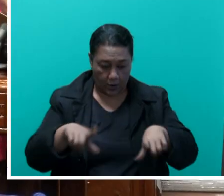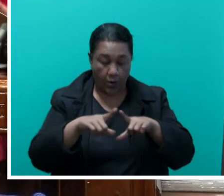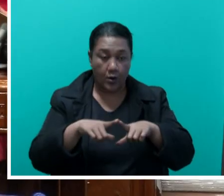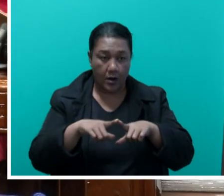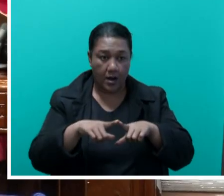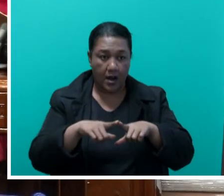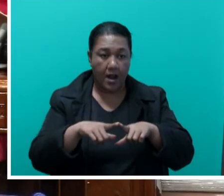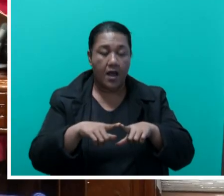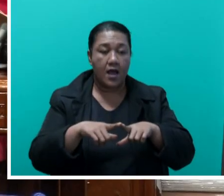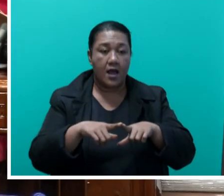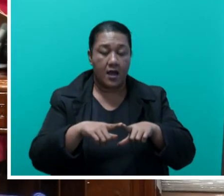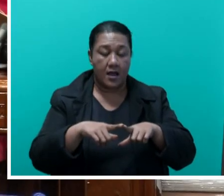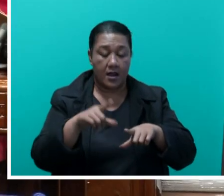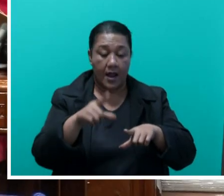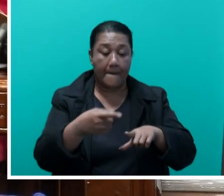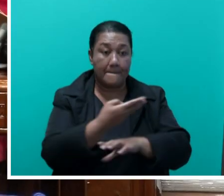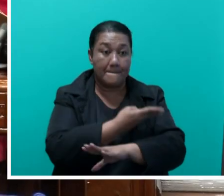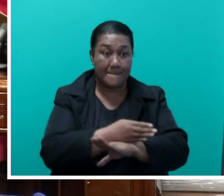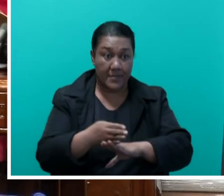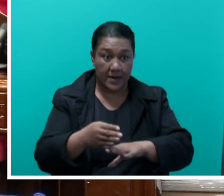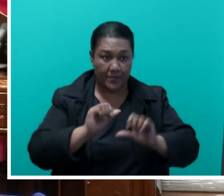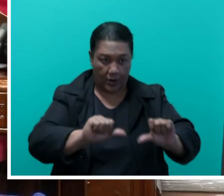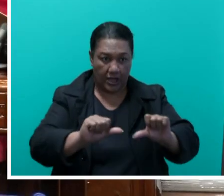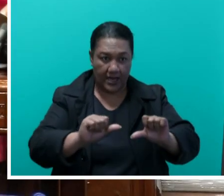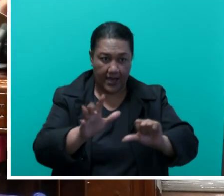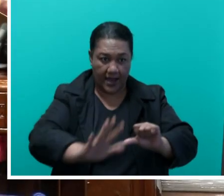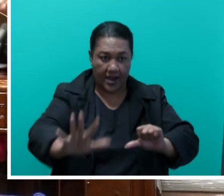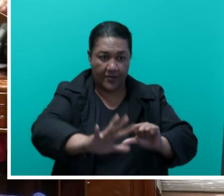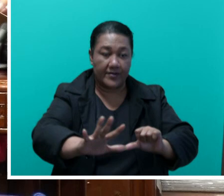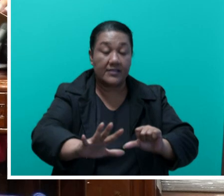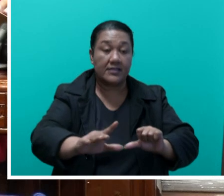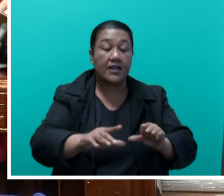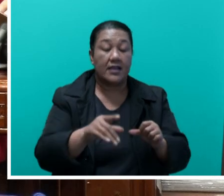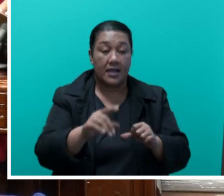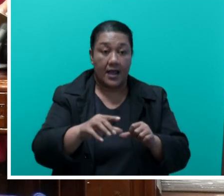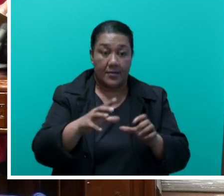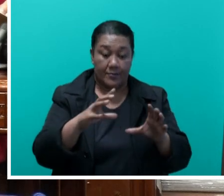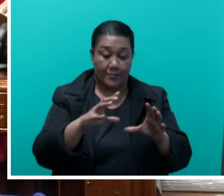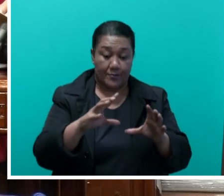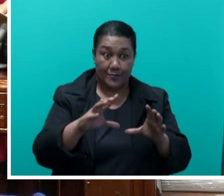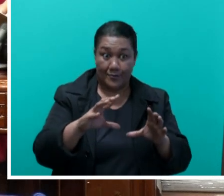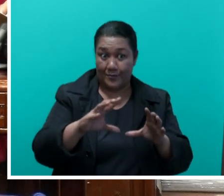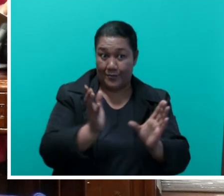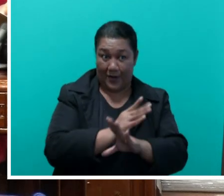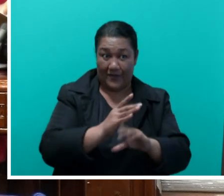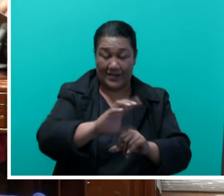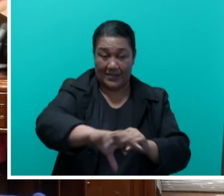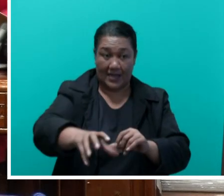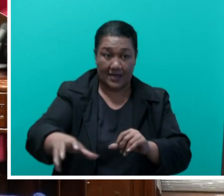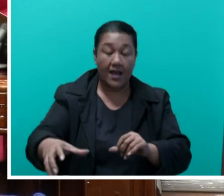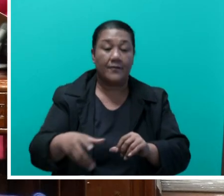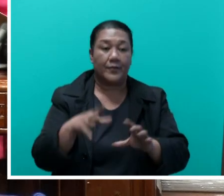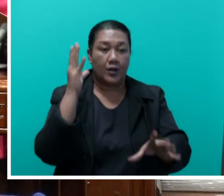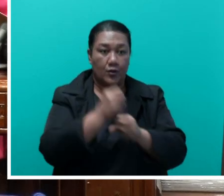marine protected areas. It's estimated that with private sector investment coming in, the total volume of finance